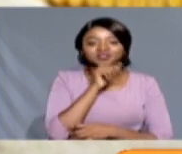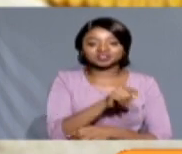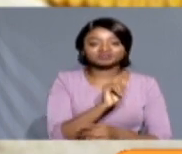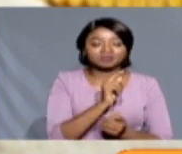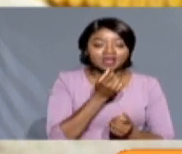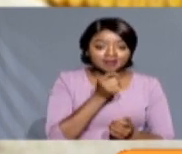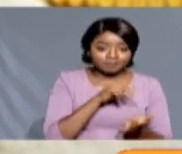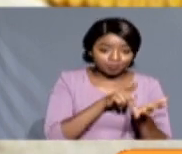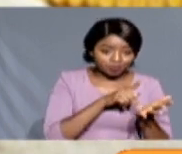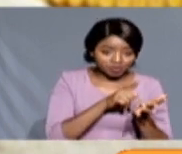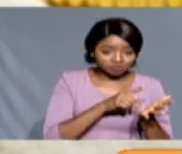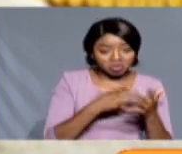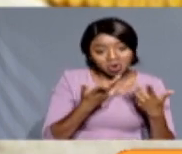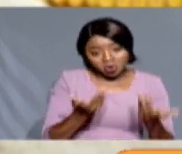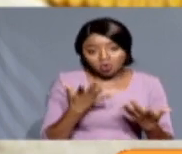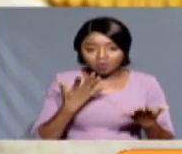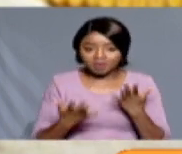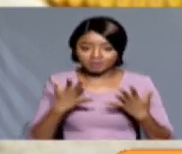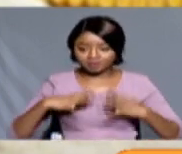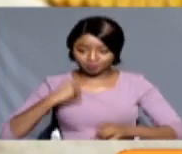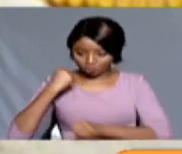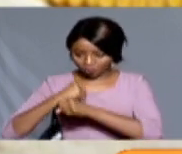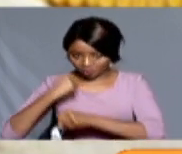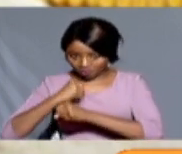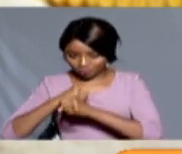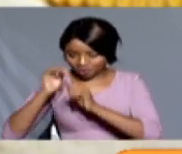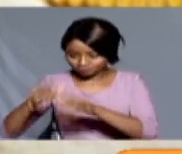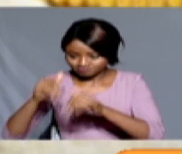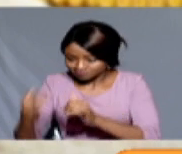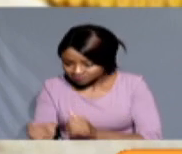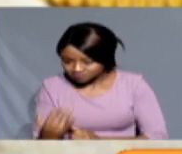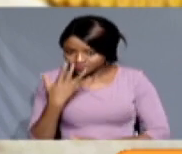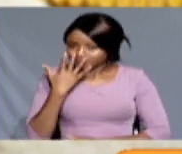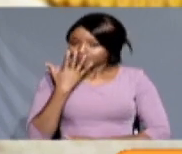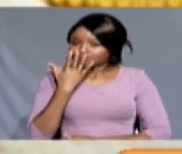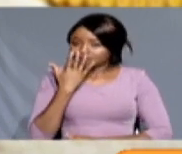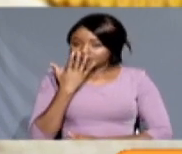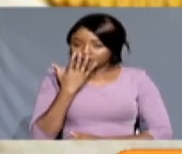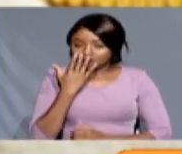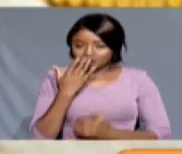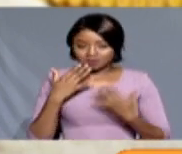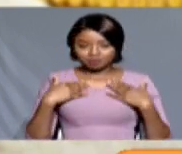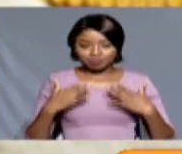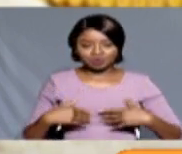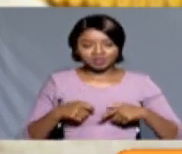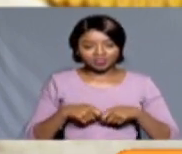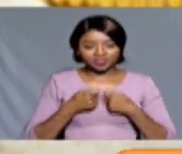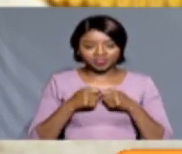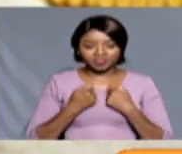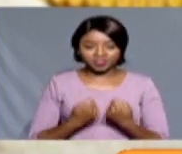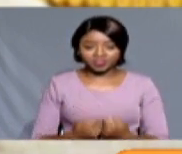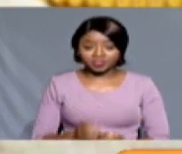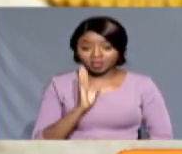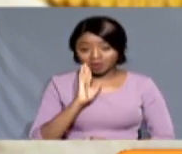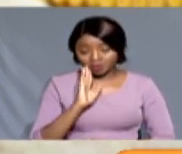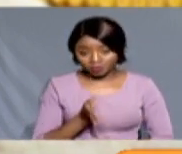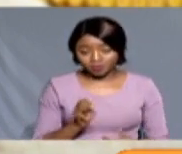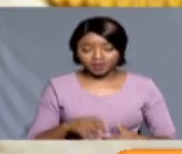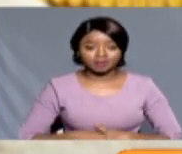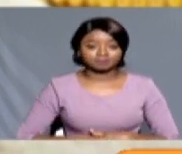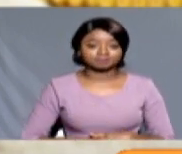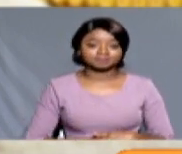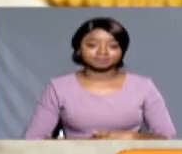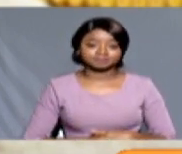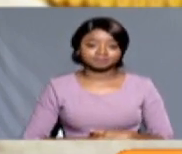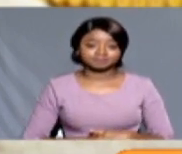other agricultural workers may be exposed by inhaling dust generated during the handling and processing of contaminated crops